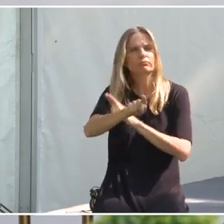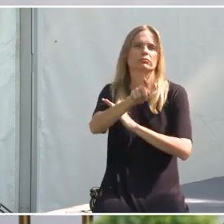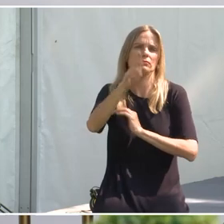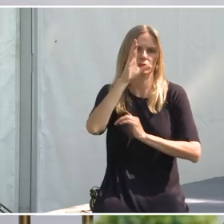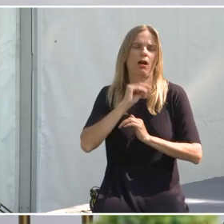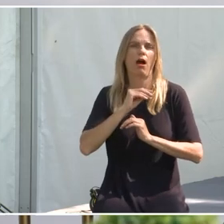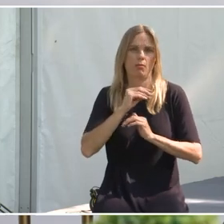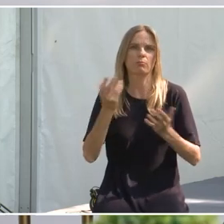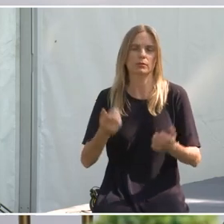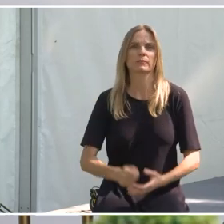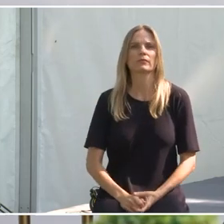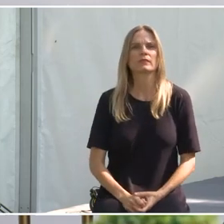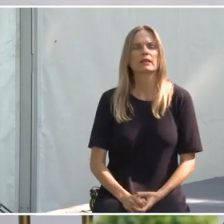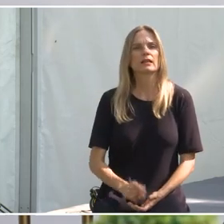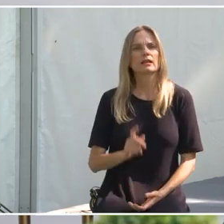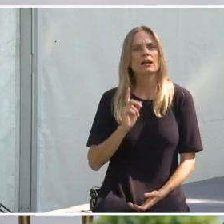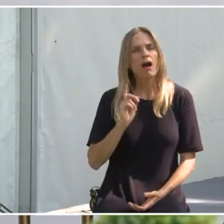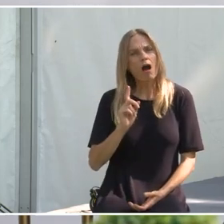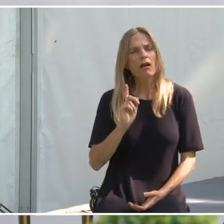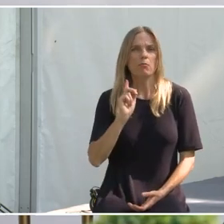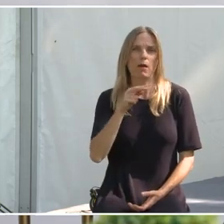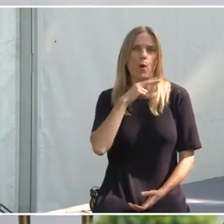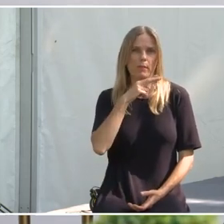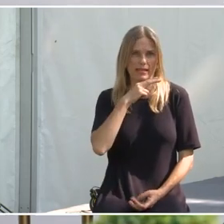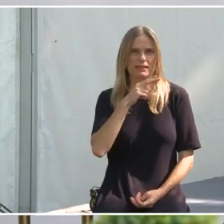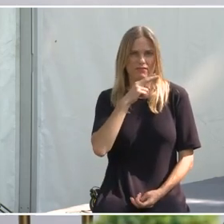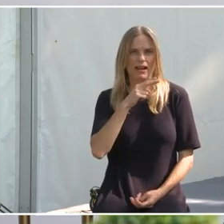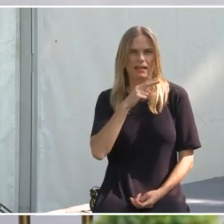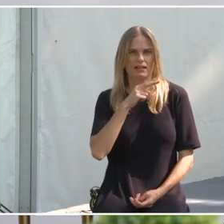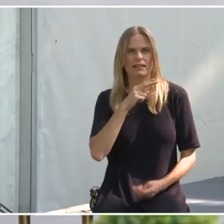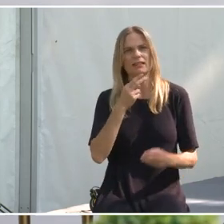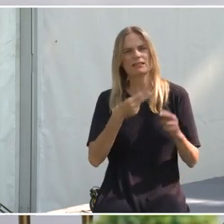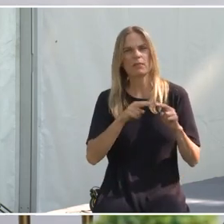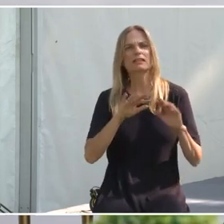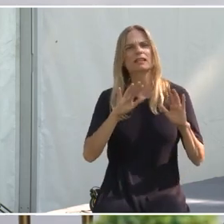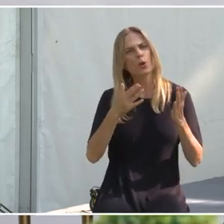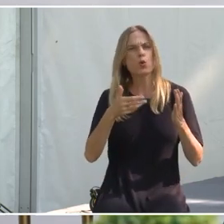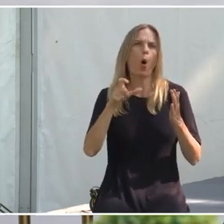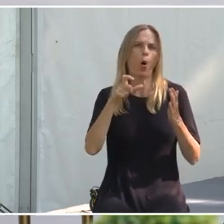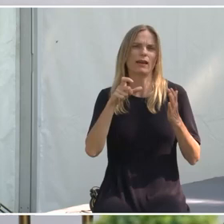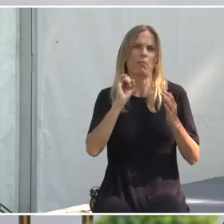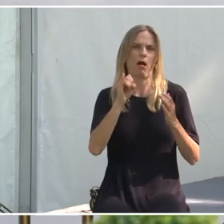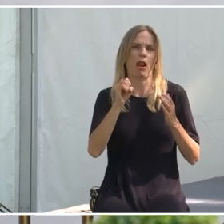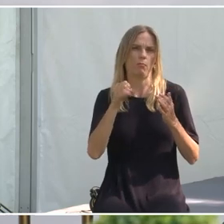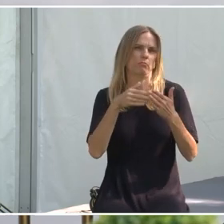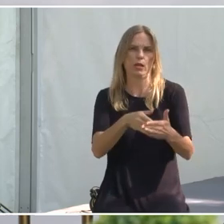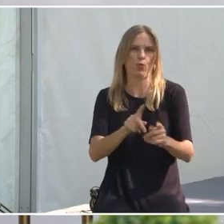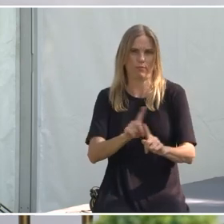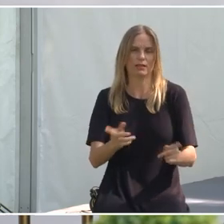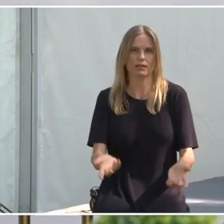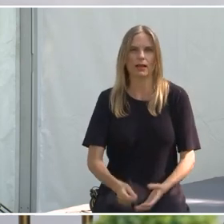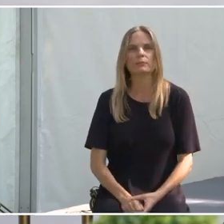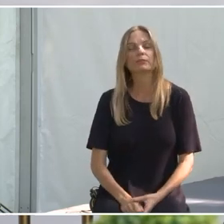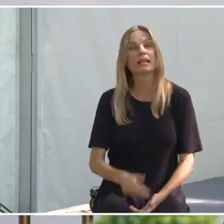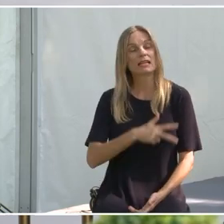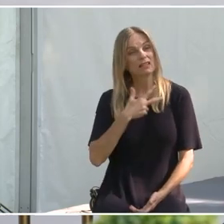remember it has to be done with care, so we don't make more stigma. So I see the same similarities in Denmark